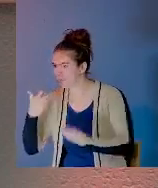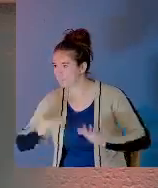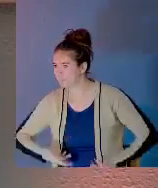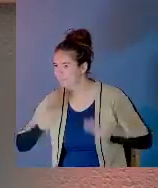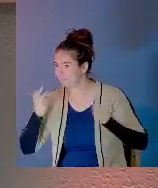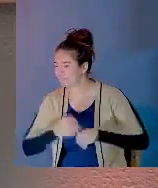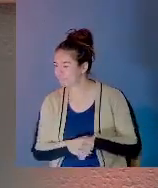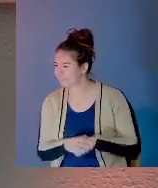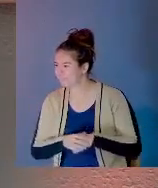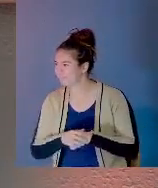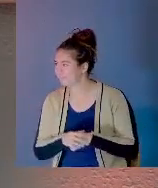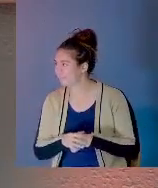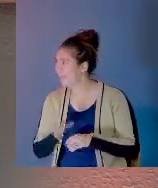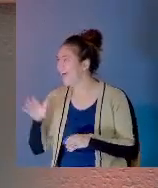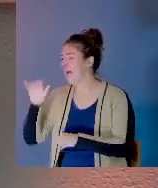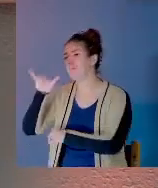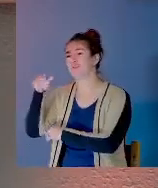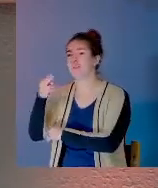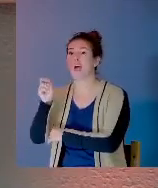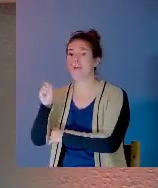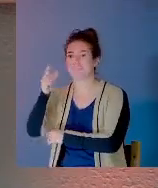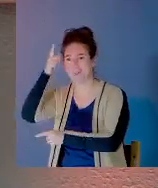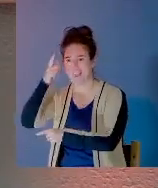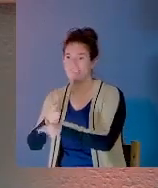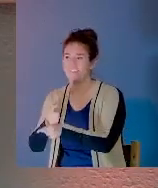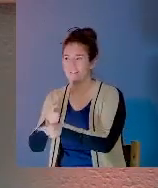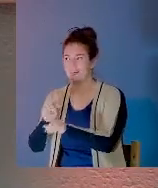John's brother, but let's keep that on the lowdown, please.